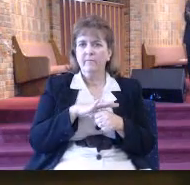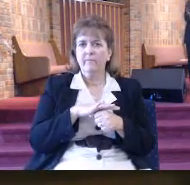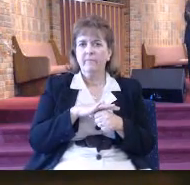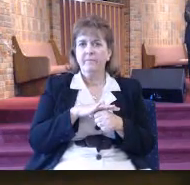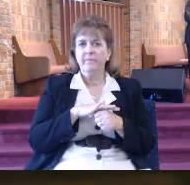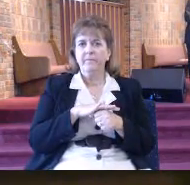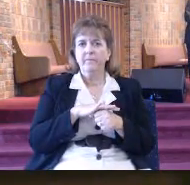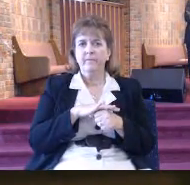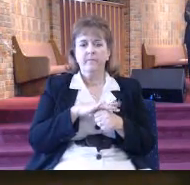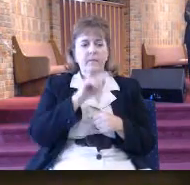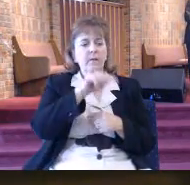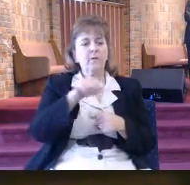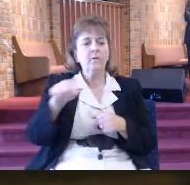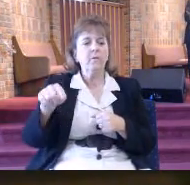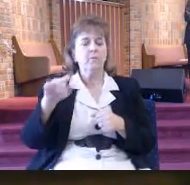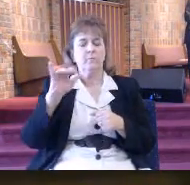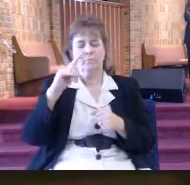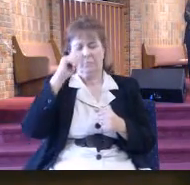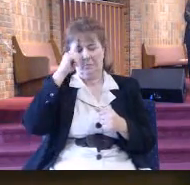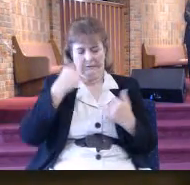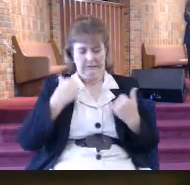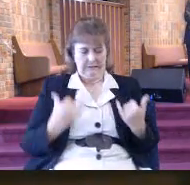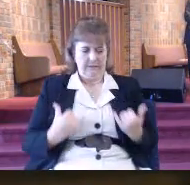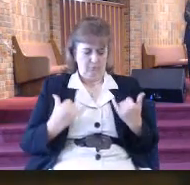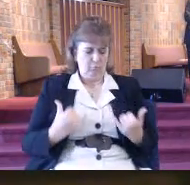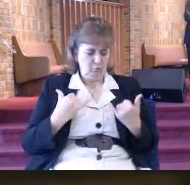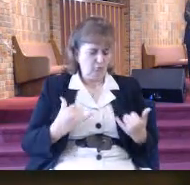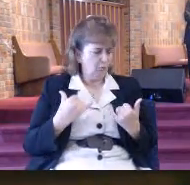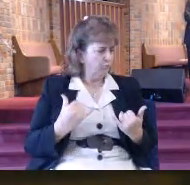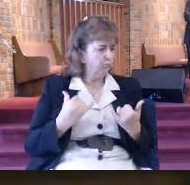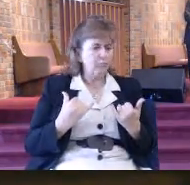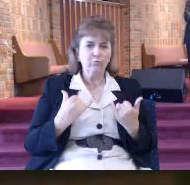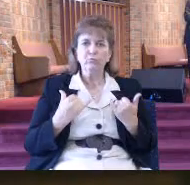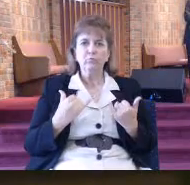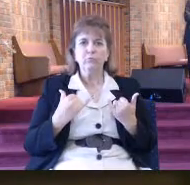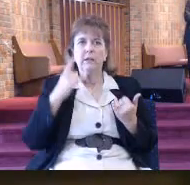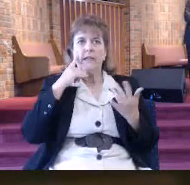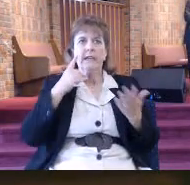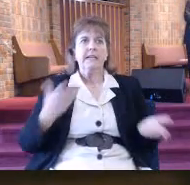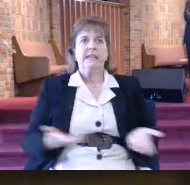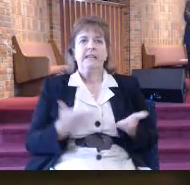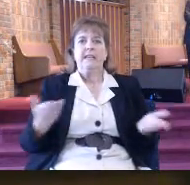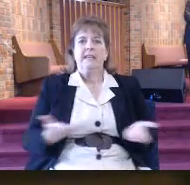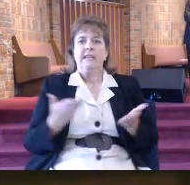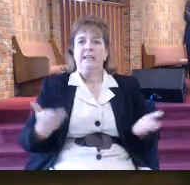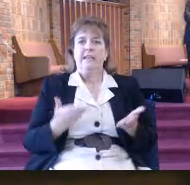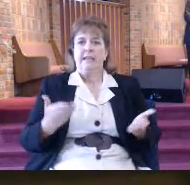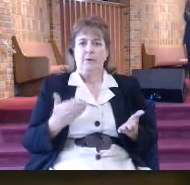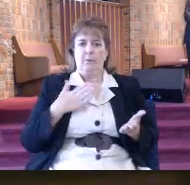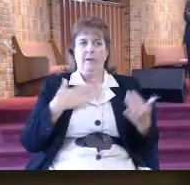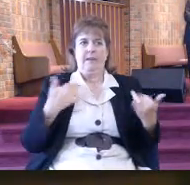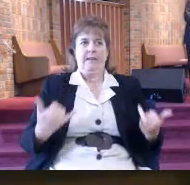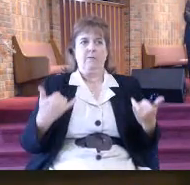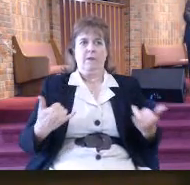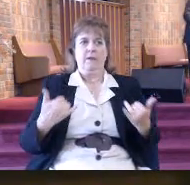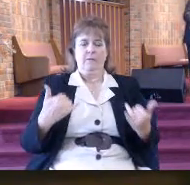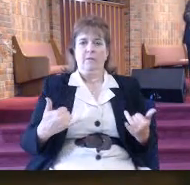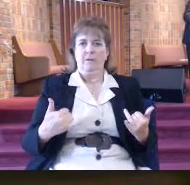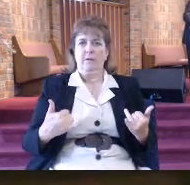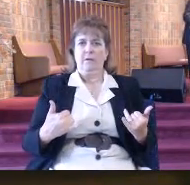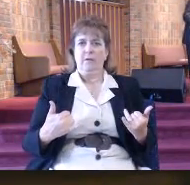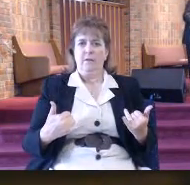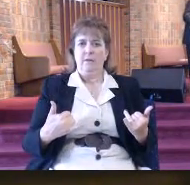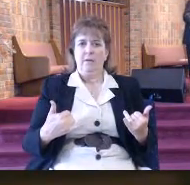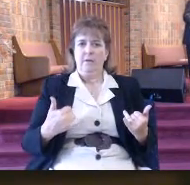who are only concerned with this life. They only think about here and now. And apparently